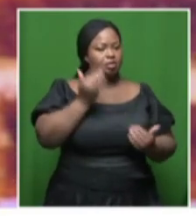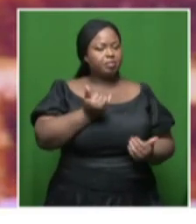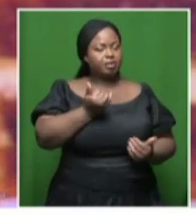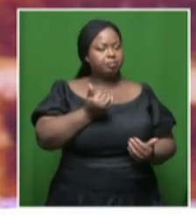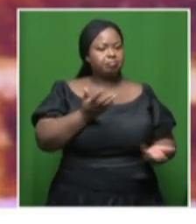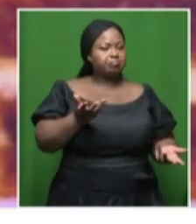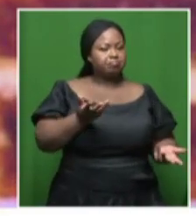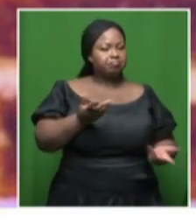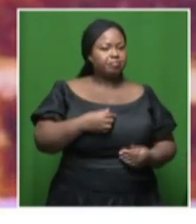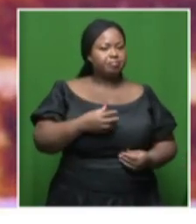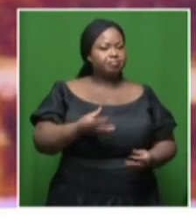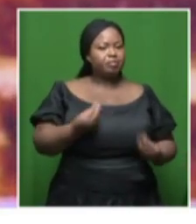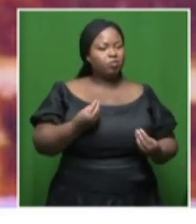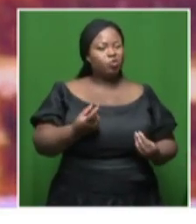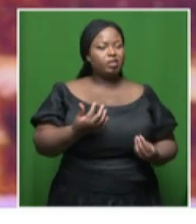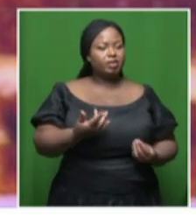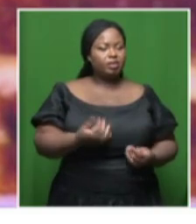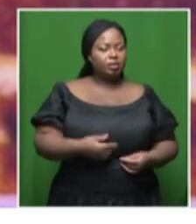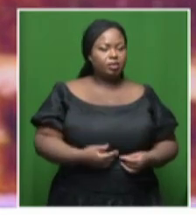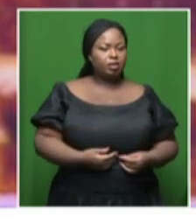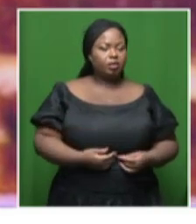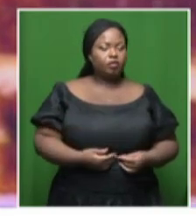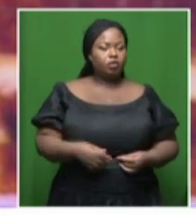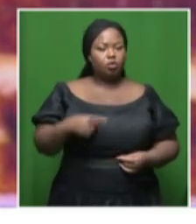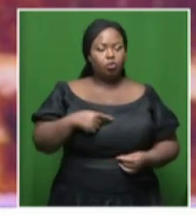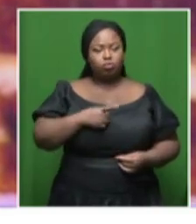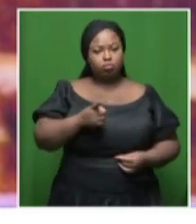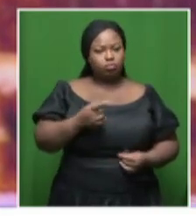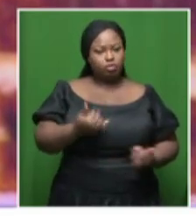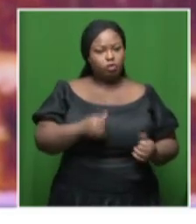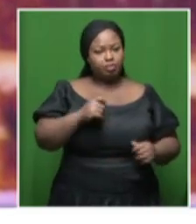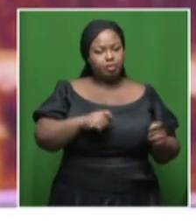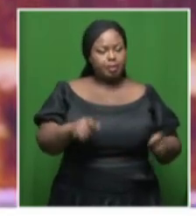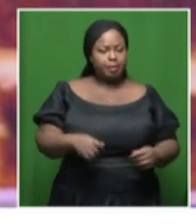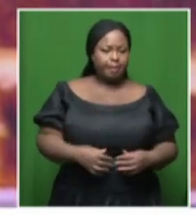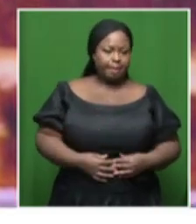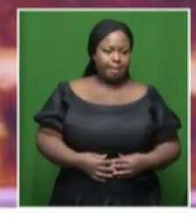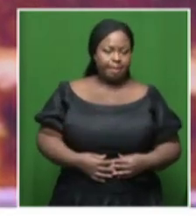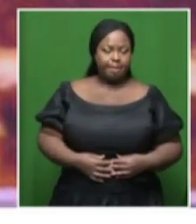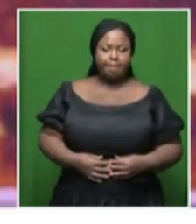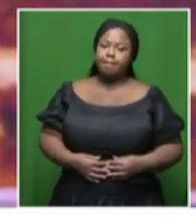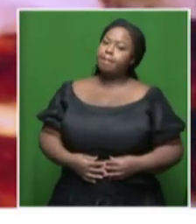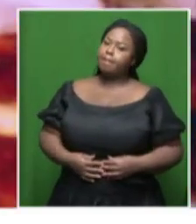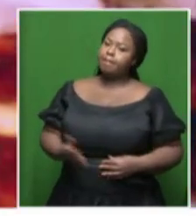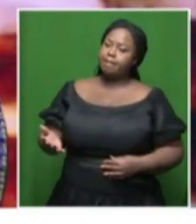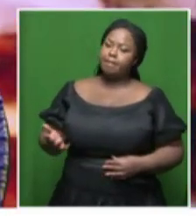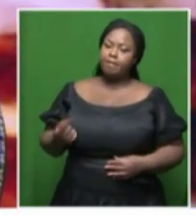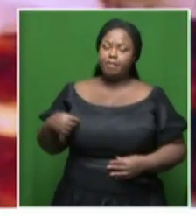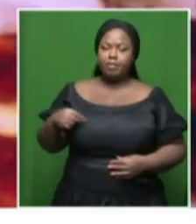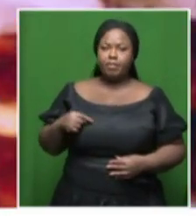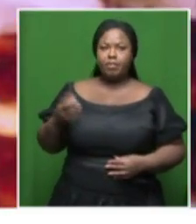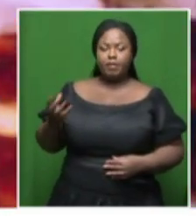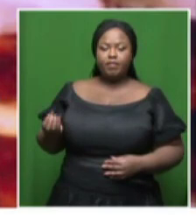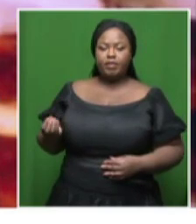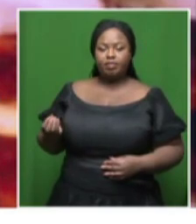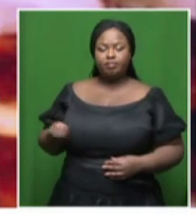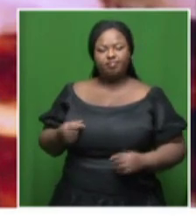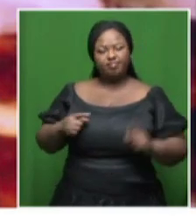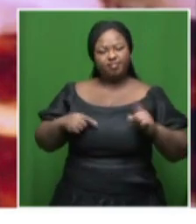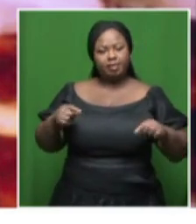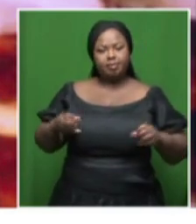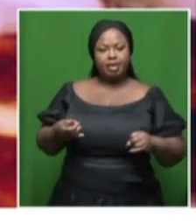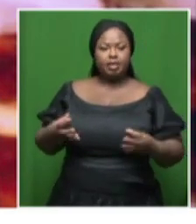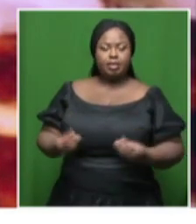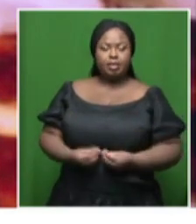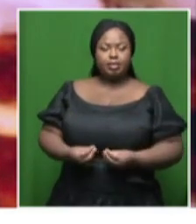they, you know, they get when they get, when they, to cater for them? What do you expect them to get? So we've got quite a lot of things